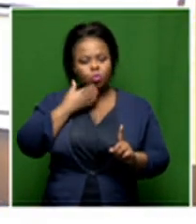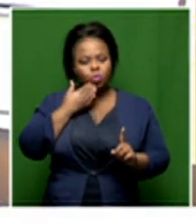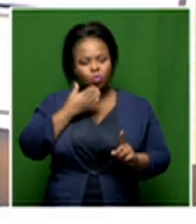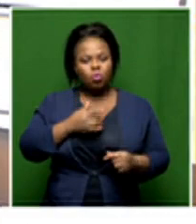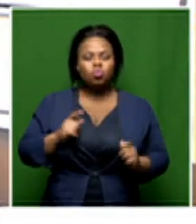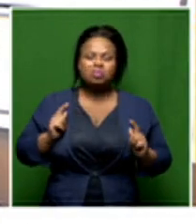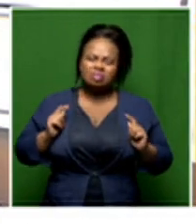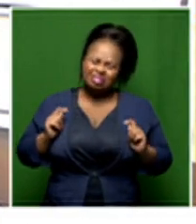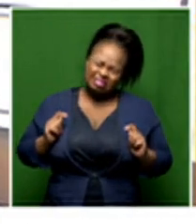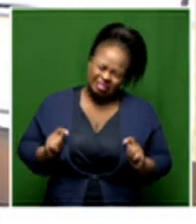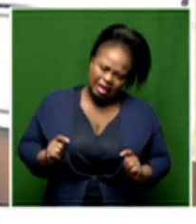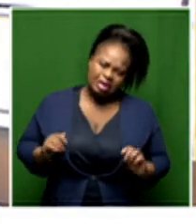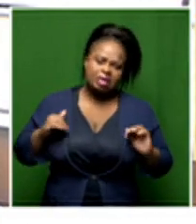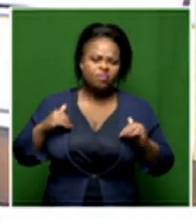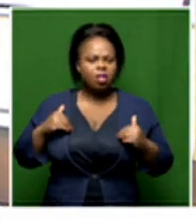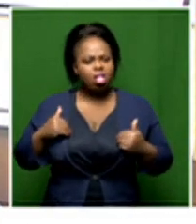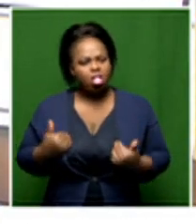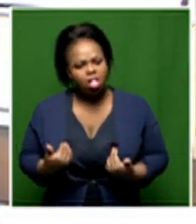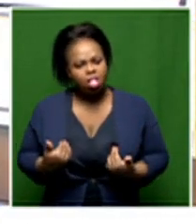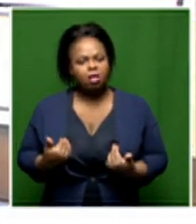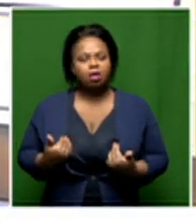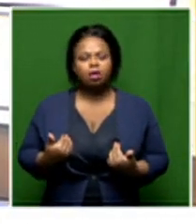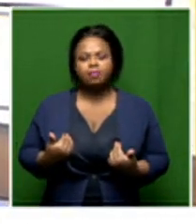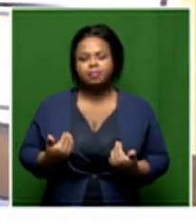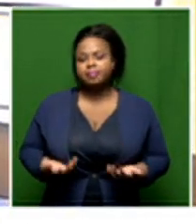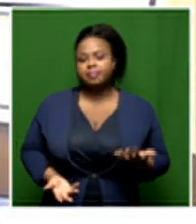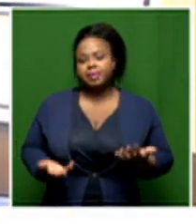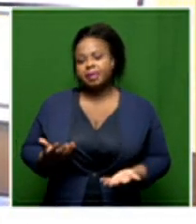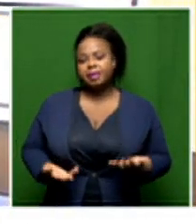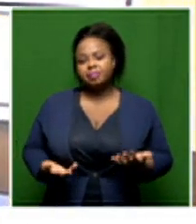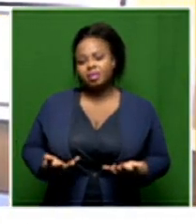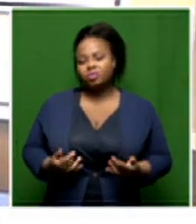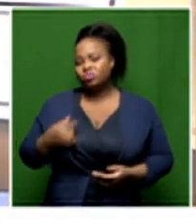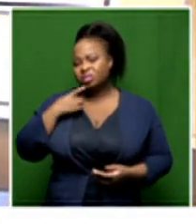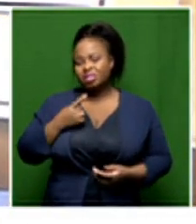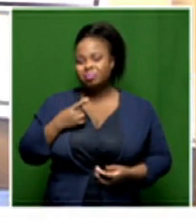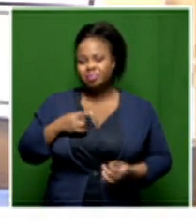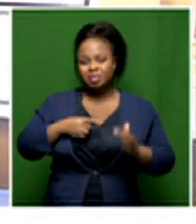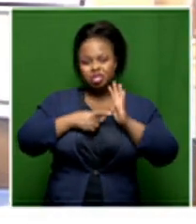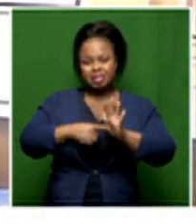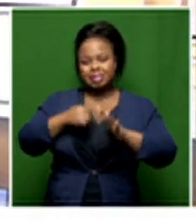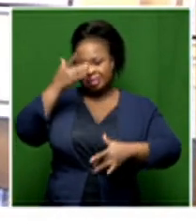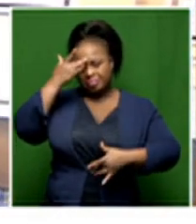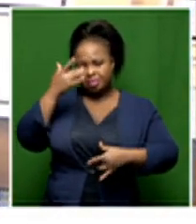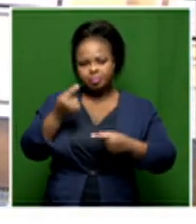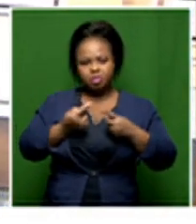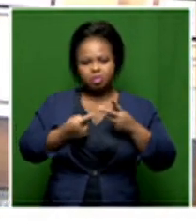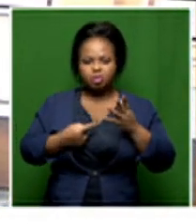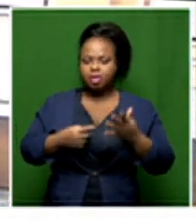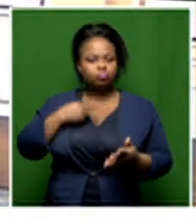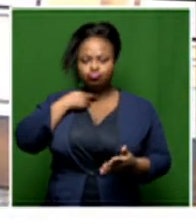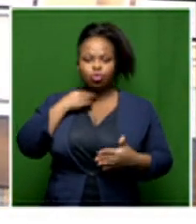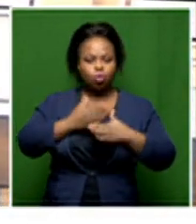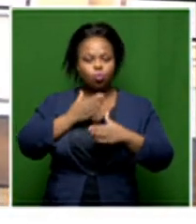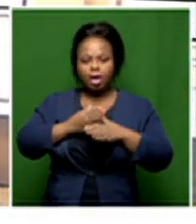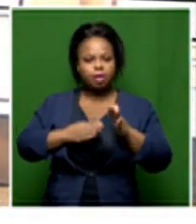from fatigue, if someone for one or other of the lingering symptoms is incapable of